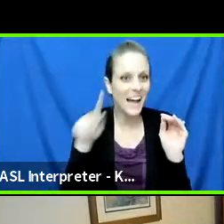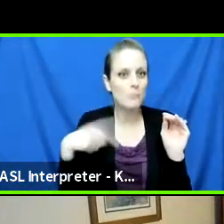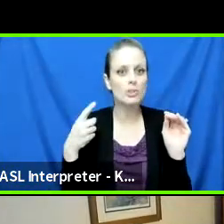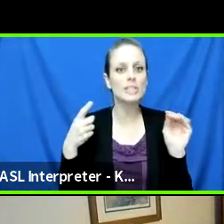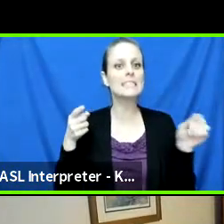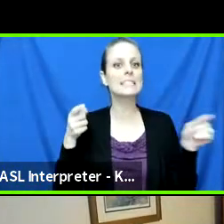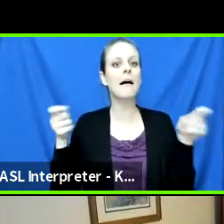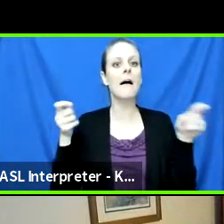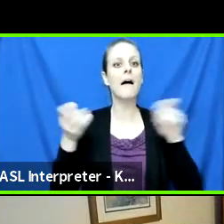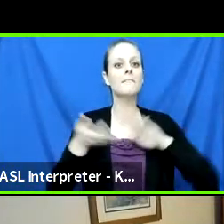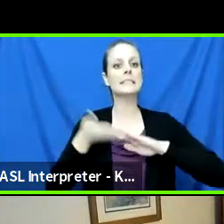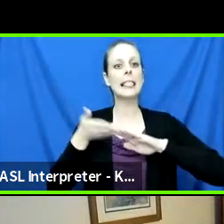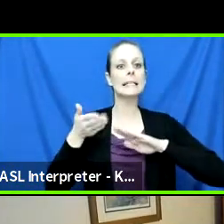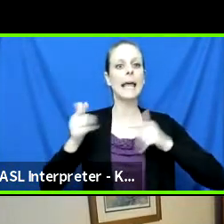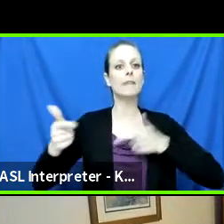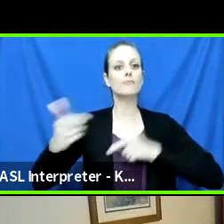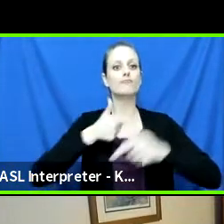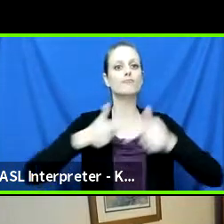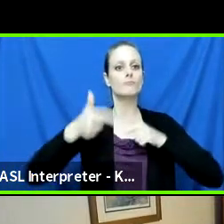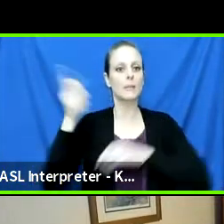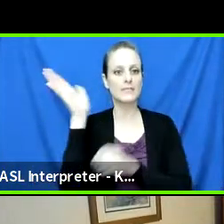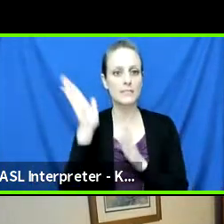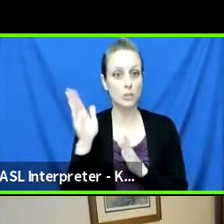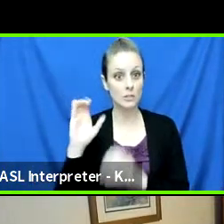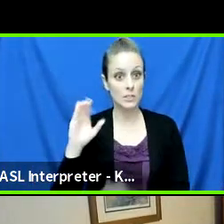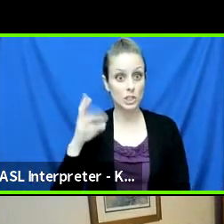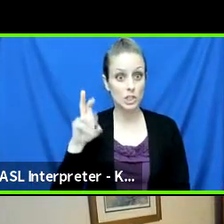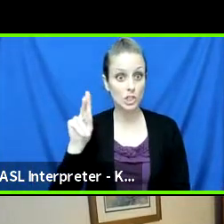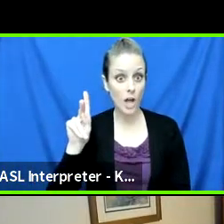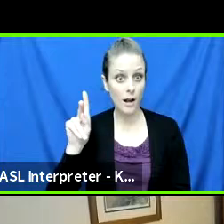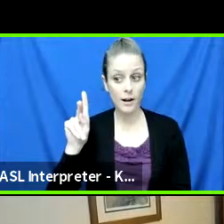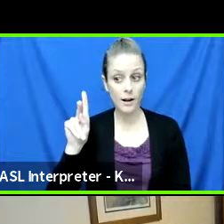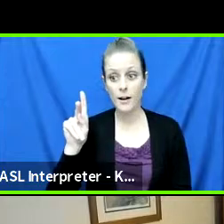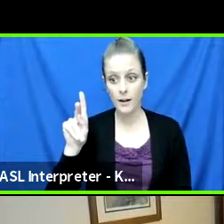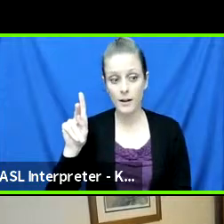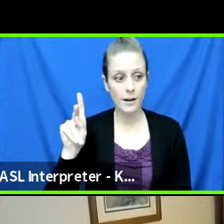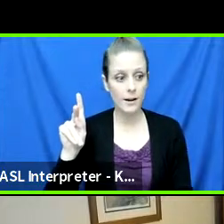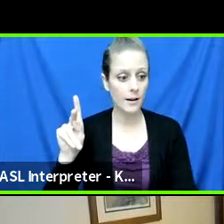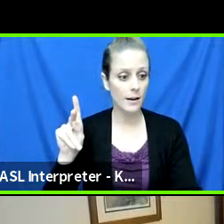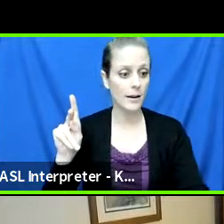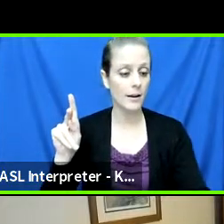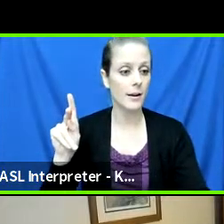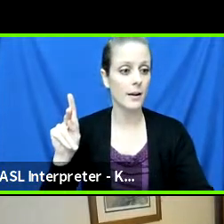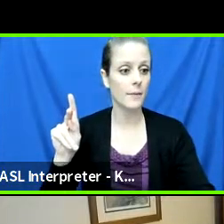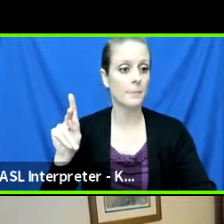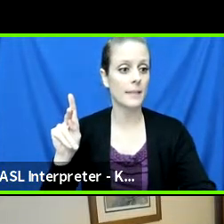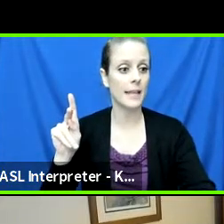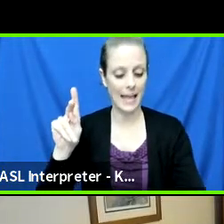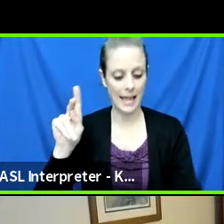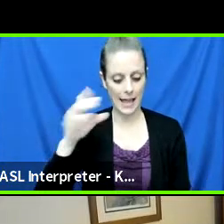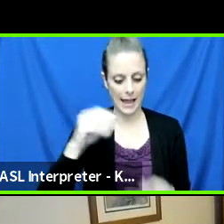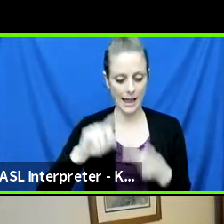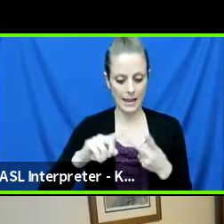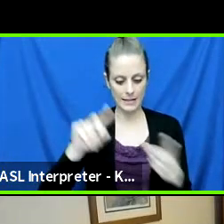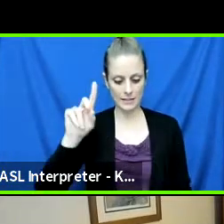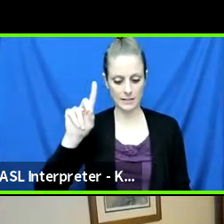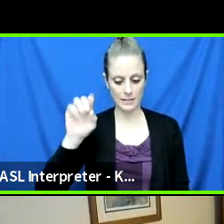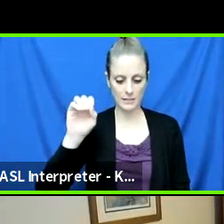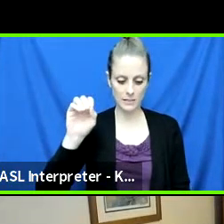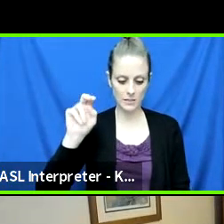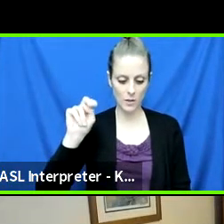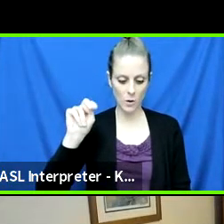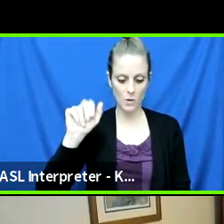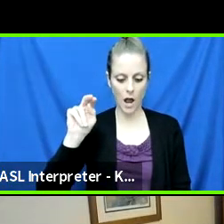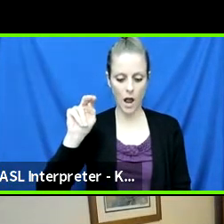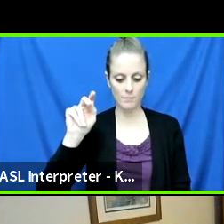facilitating the presenters. And so I think that Chuck McKetney and Donata Nilsson are going to provide a